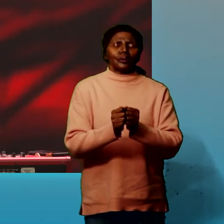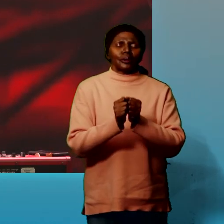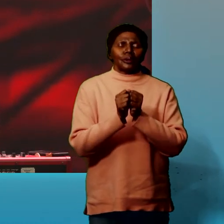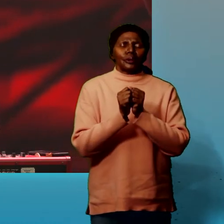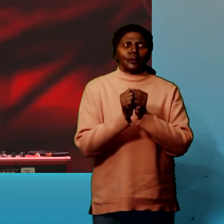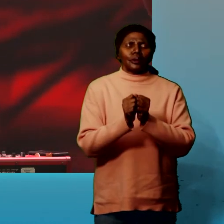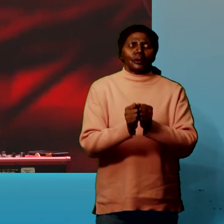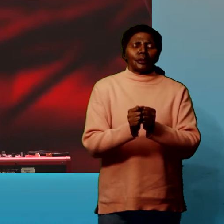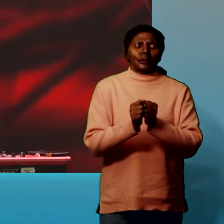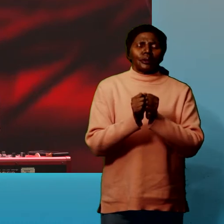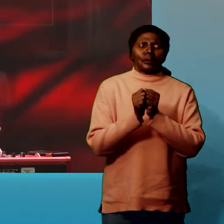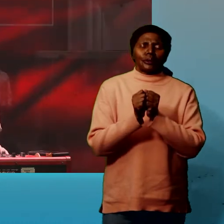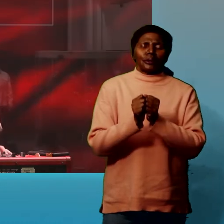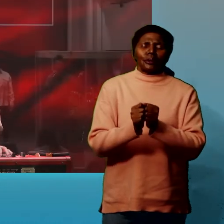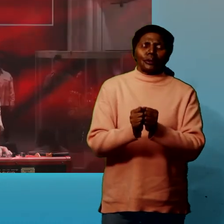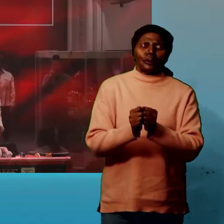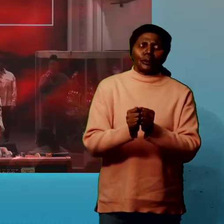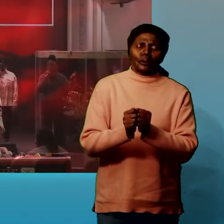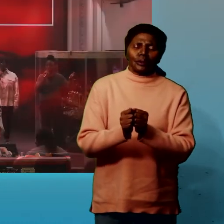worthy